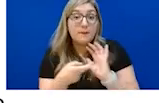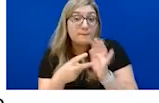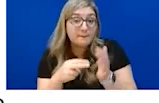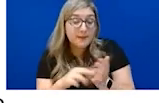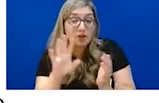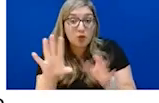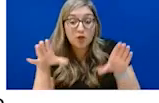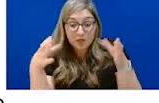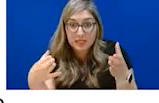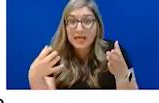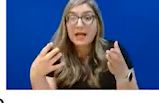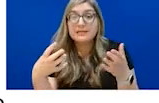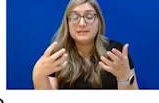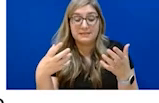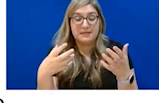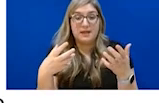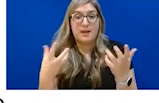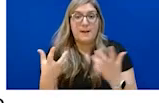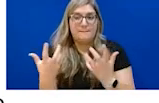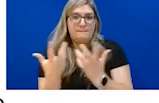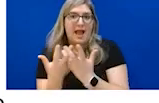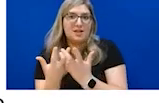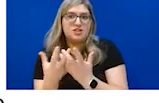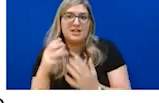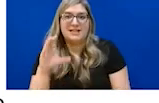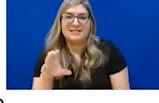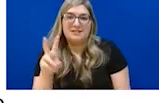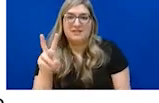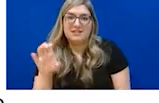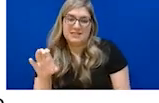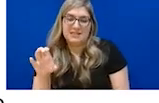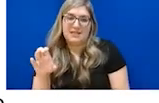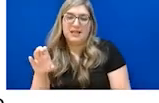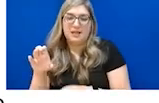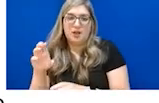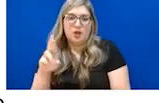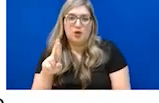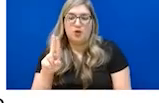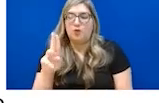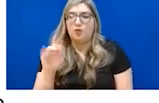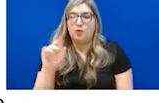the CVC-OEI course design rubric by 2 to 3 of your peers.